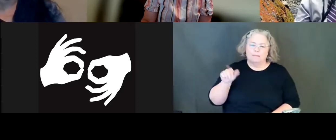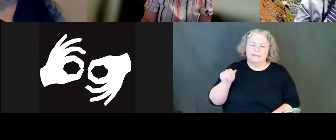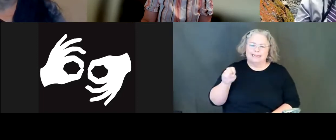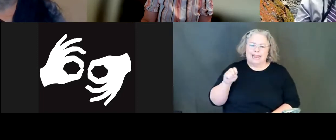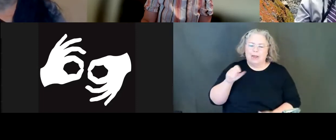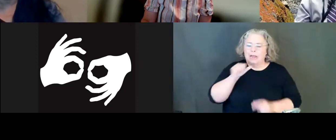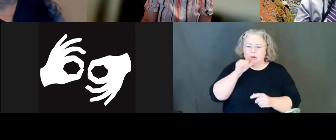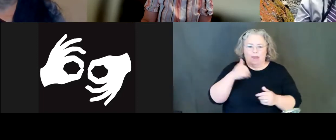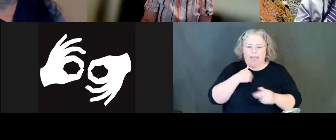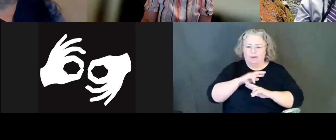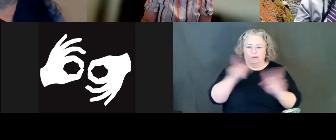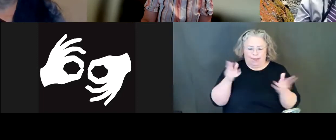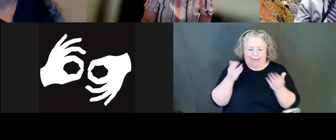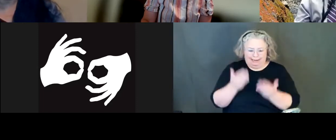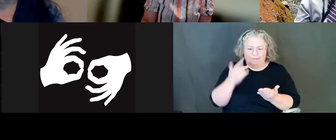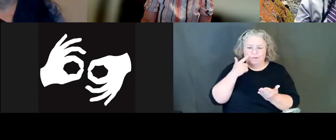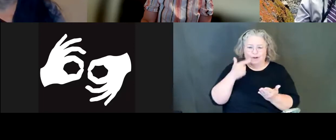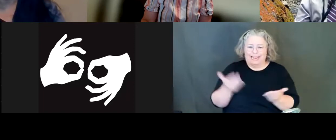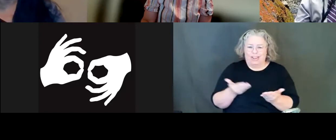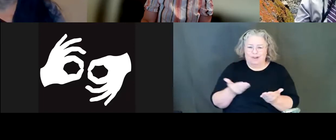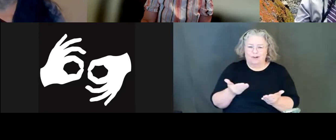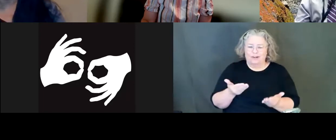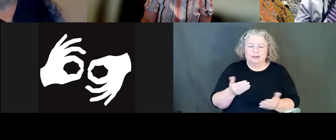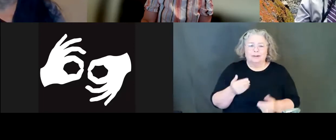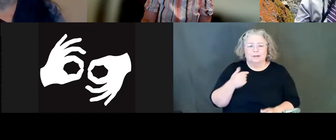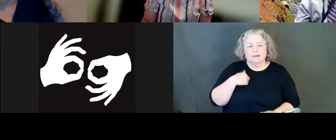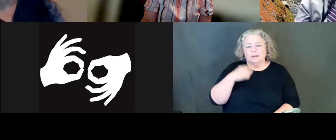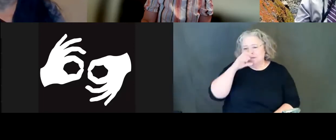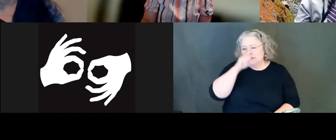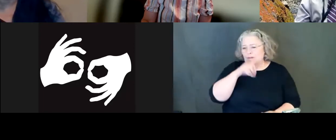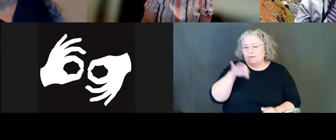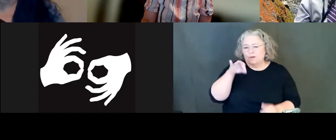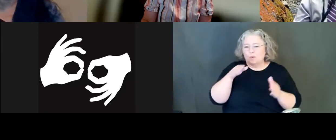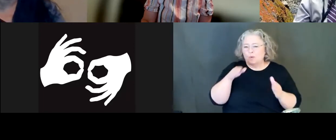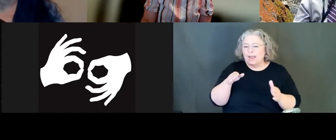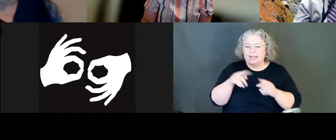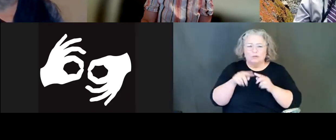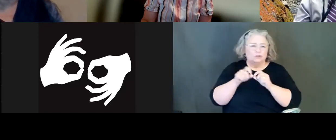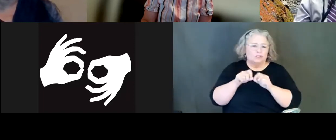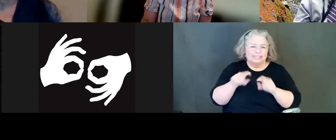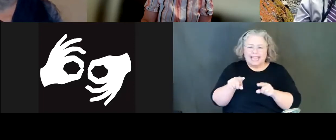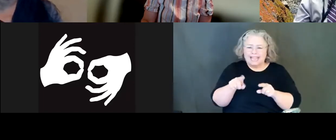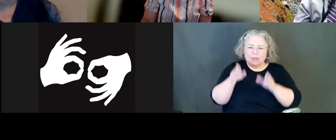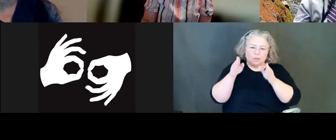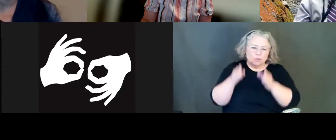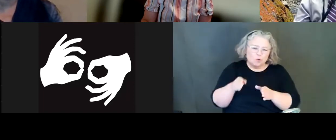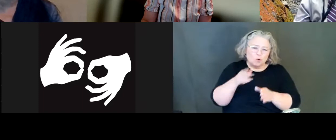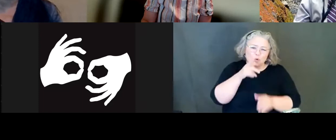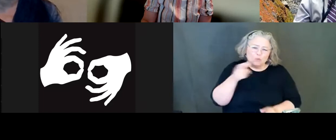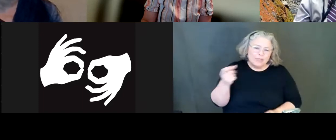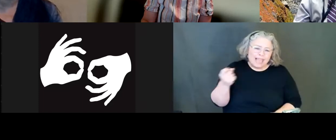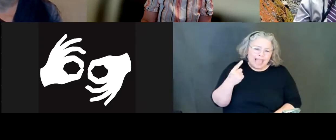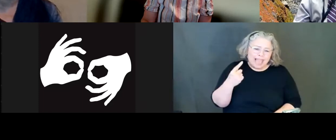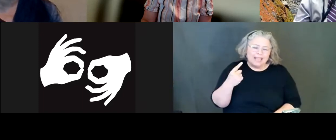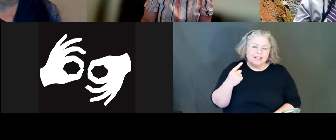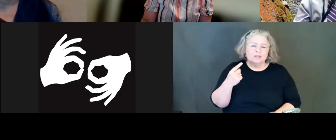but we could, I guess, find a way of sending whoever the person inquiring, we can send you